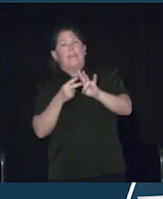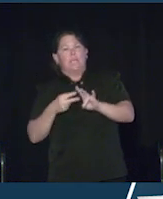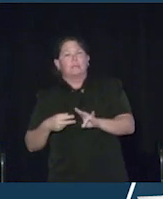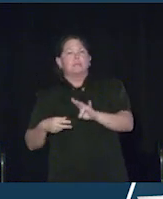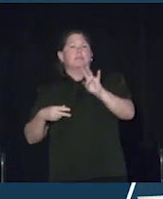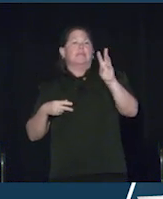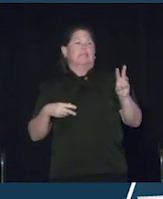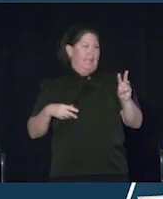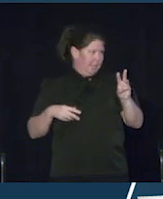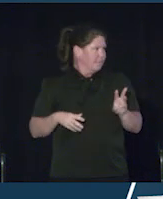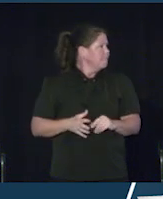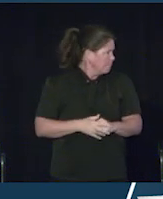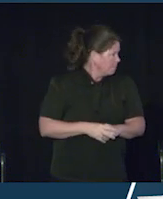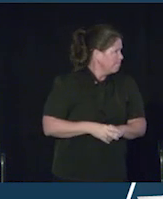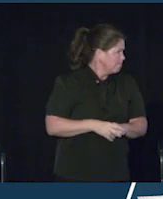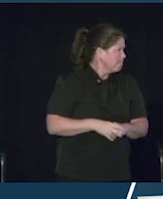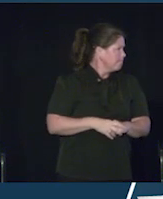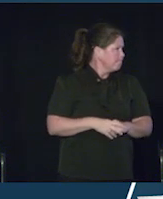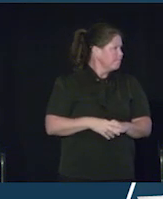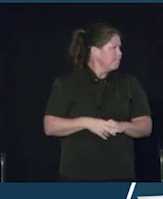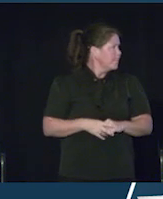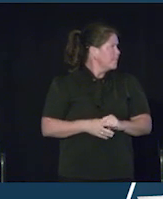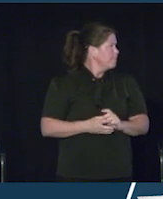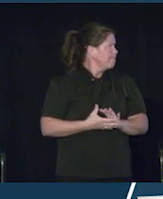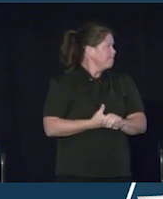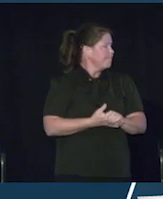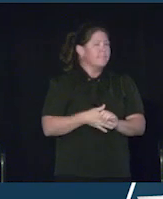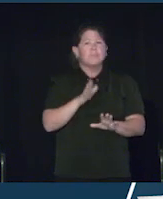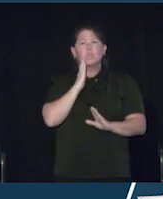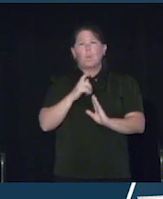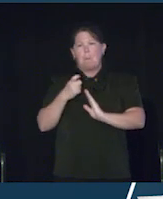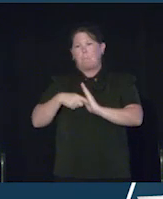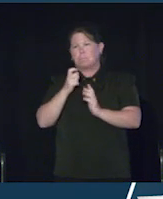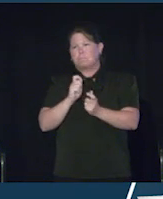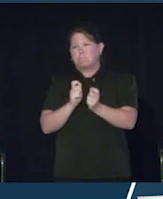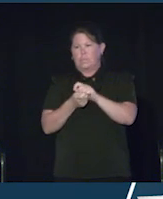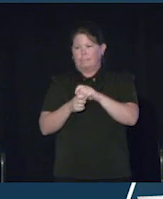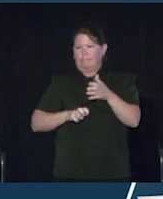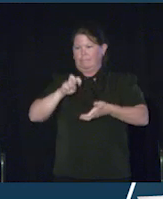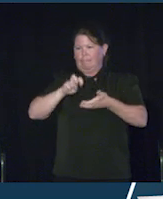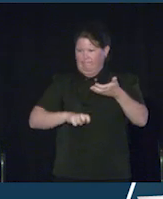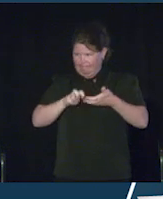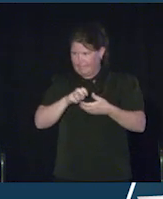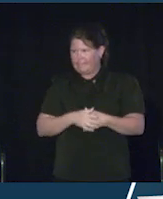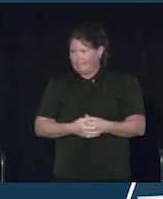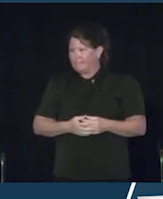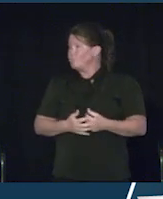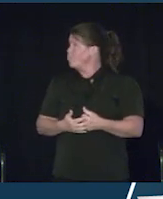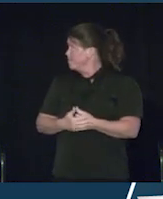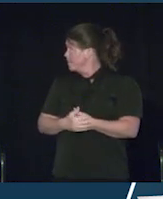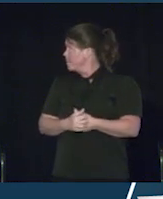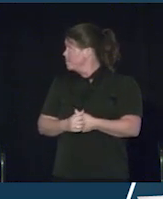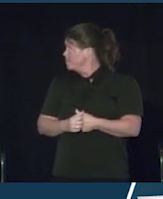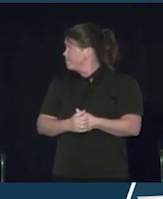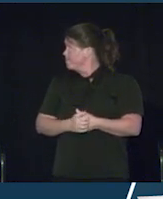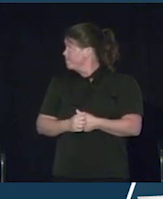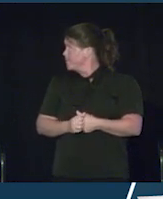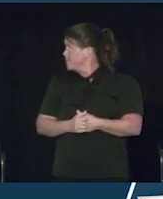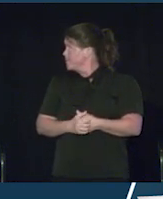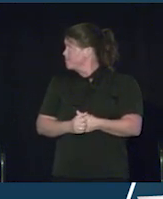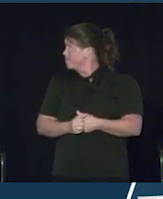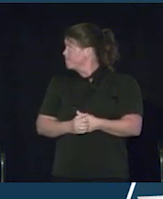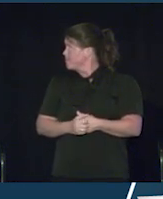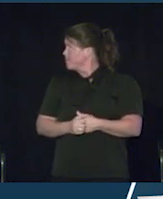Mm-hmm. You're good. Oh, you're good. We switch. Okay. Yeah. All